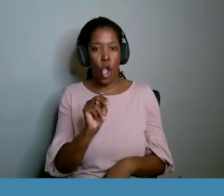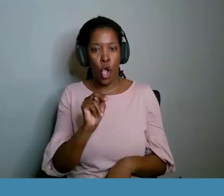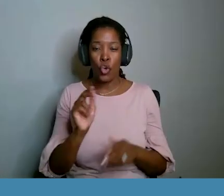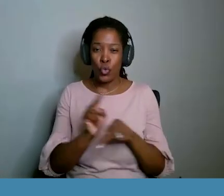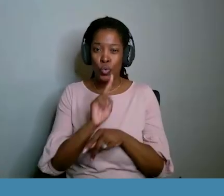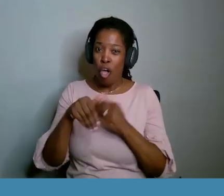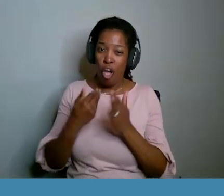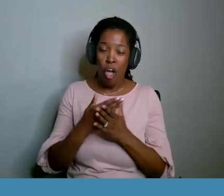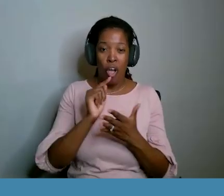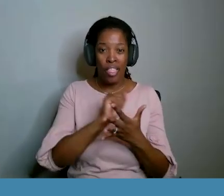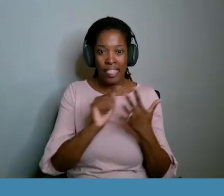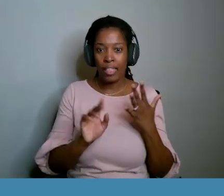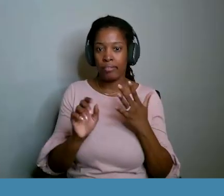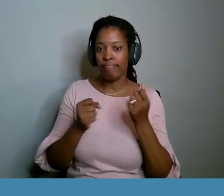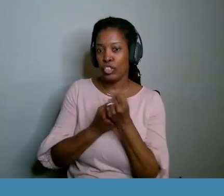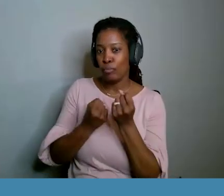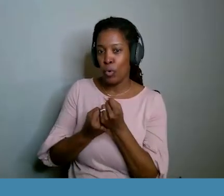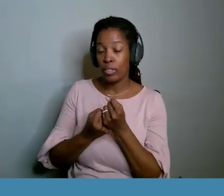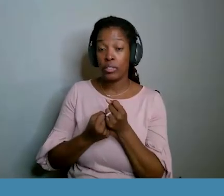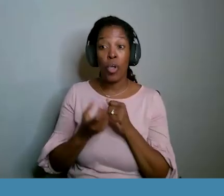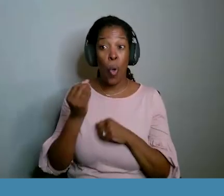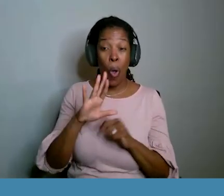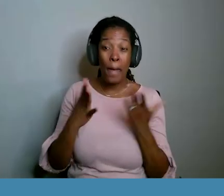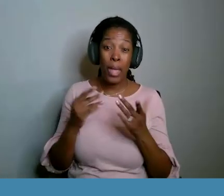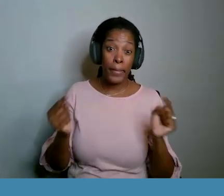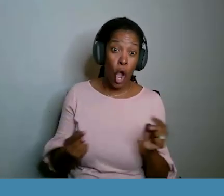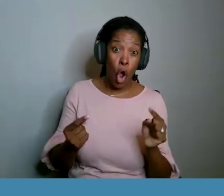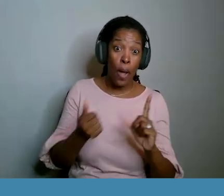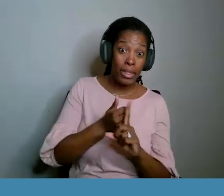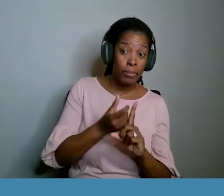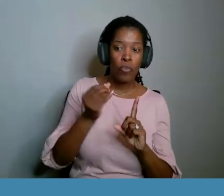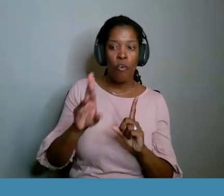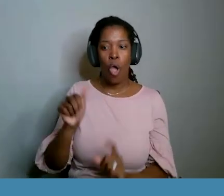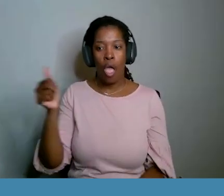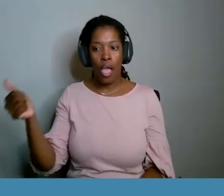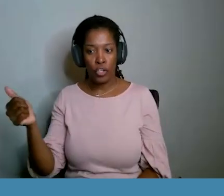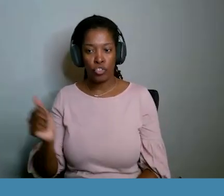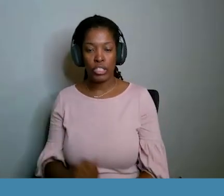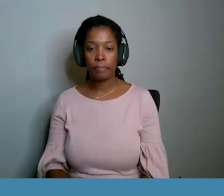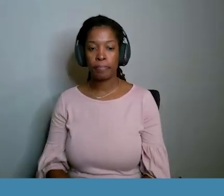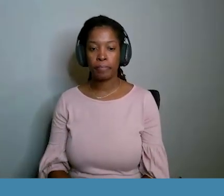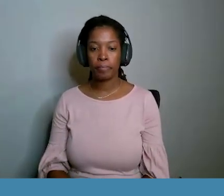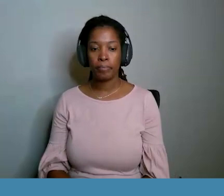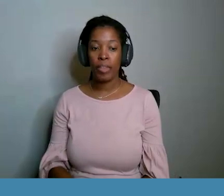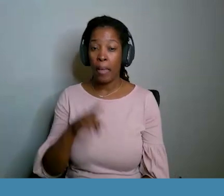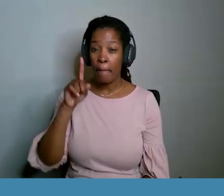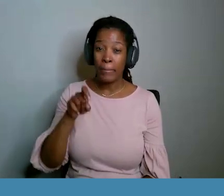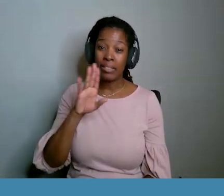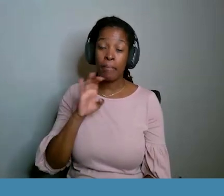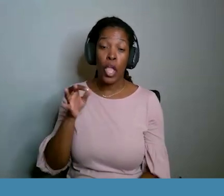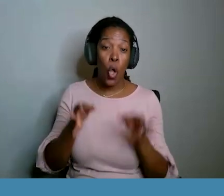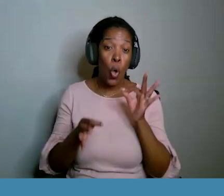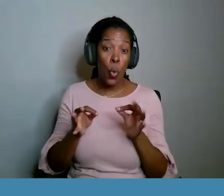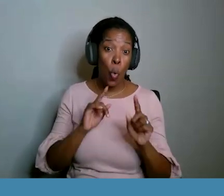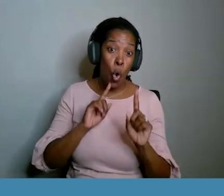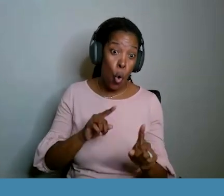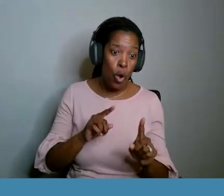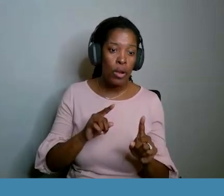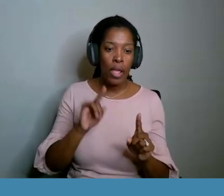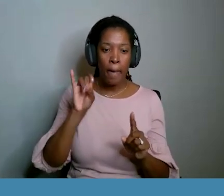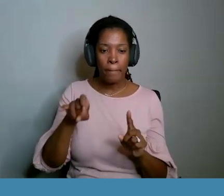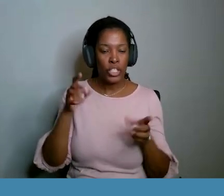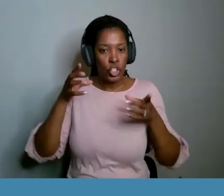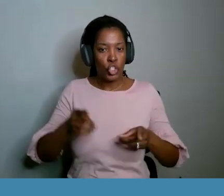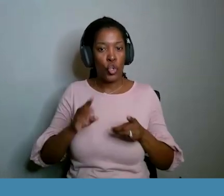inflict serious bodily harm on themselves or others. So it has to be a court order that determines their placement in a state